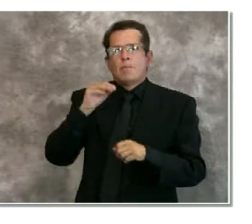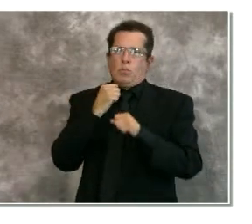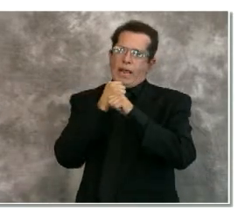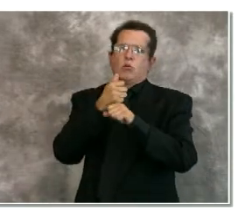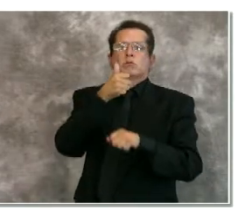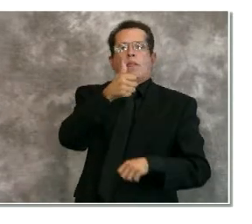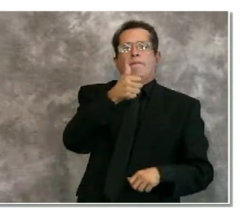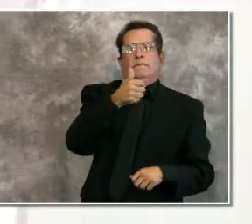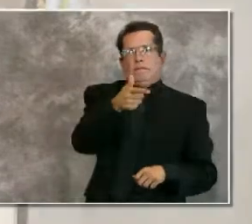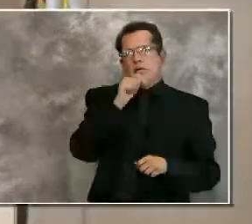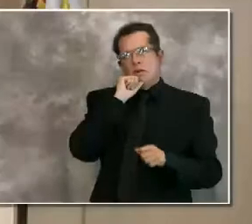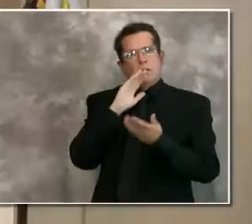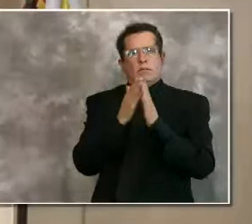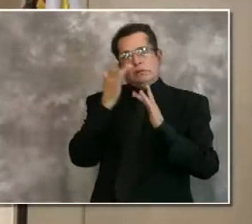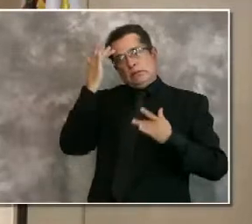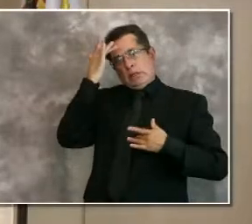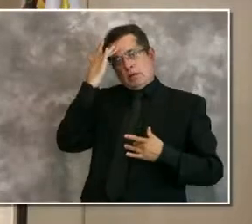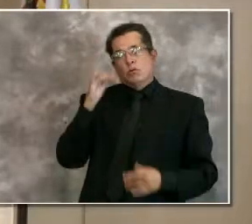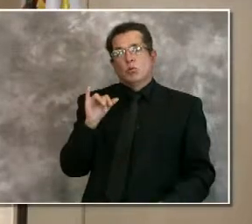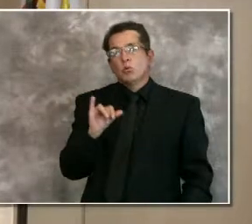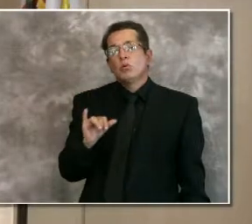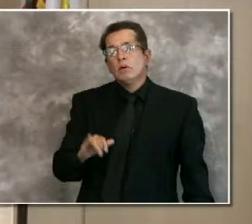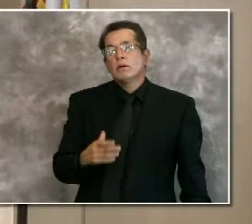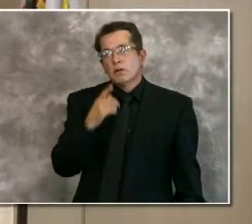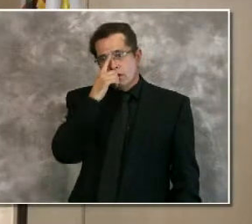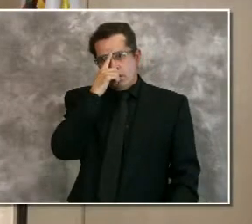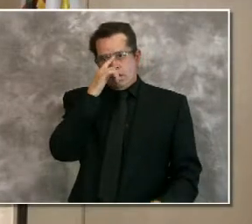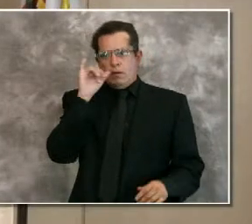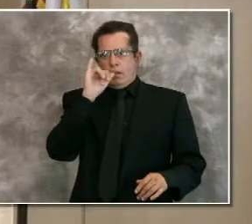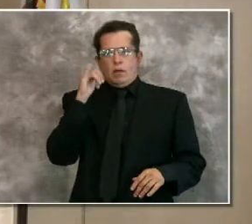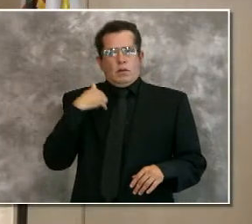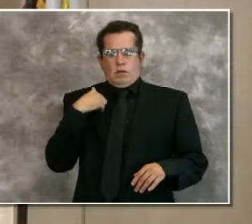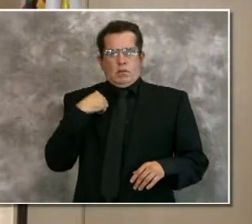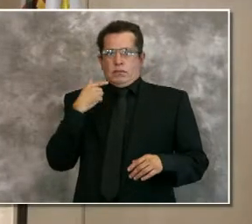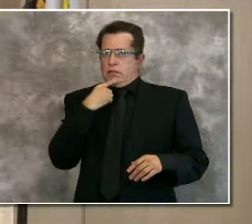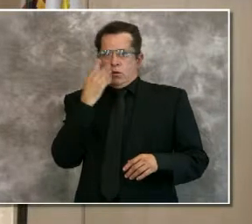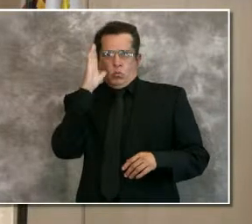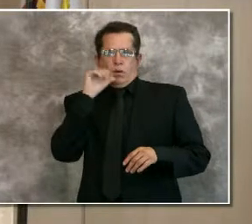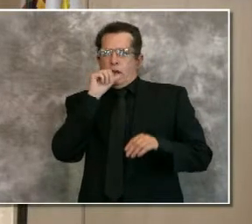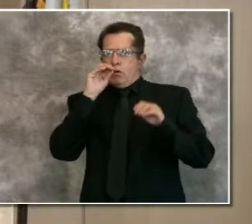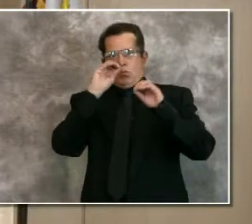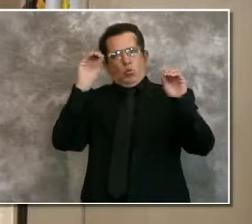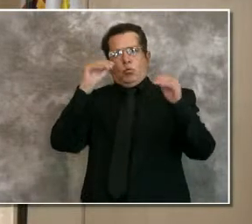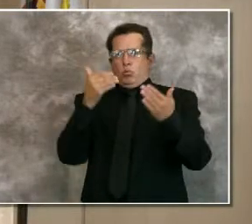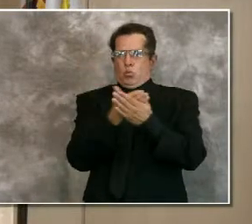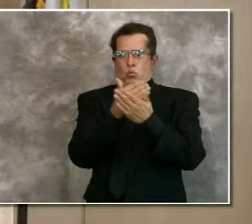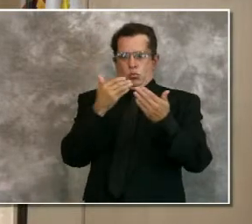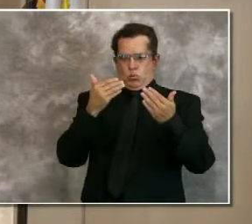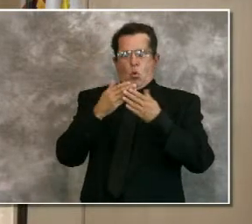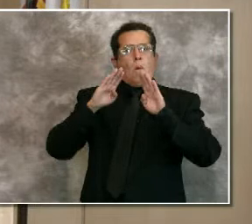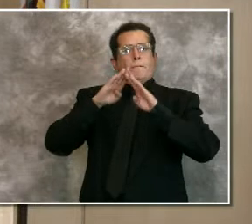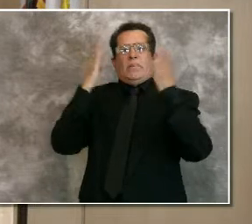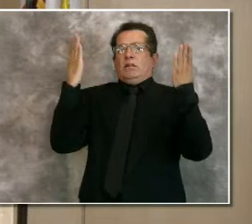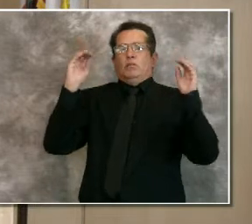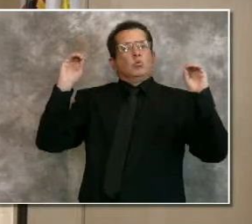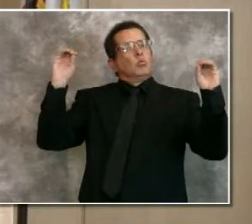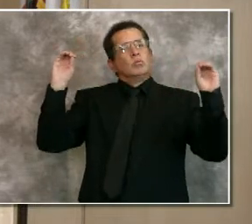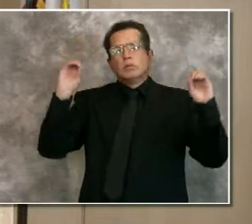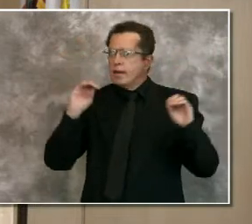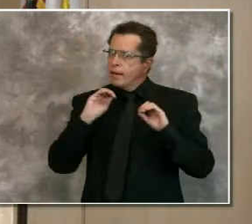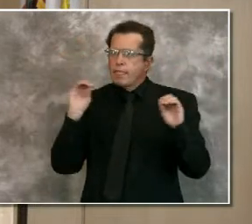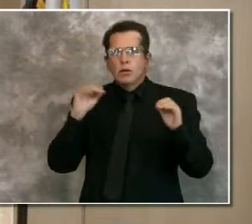ourselves. So as previously stated, we will not be opening up any new businesses for the duration